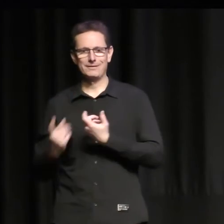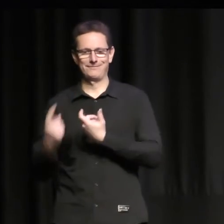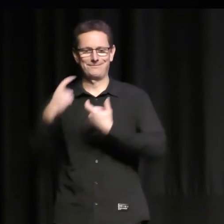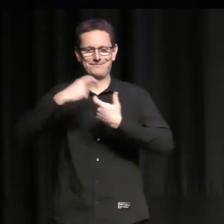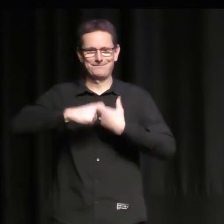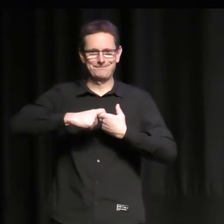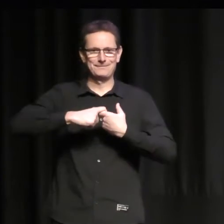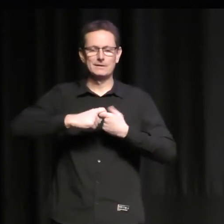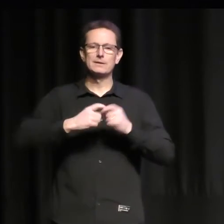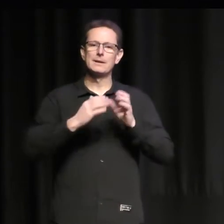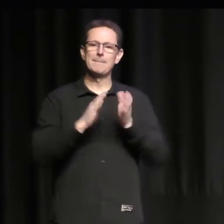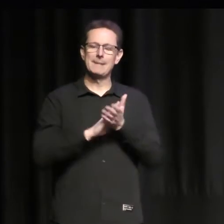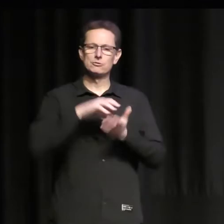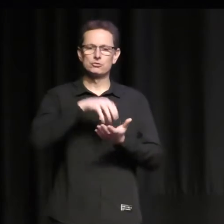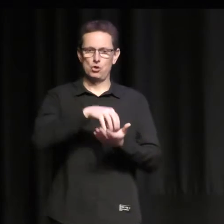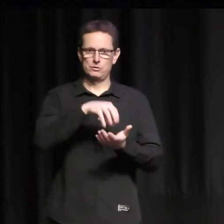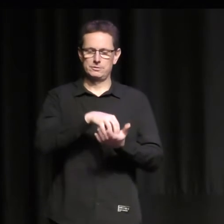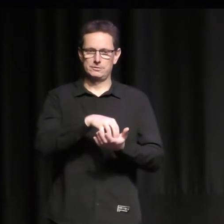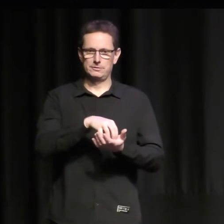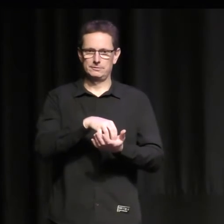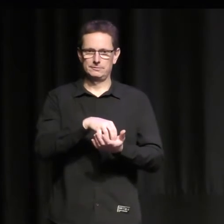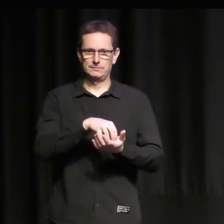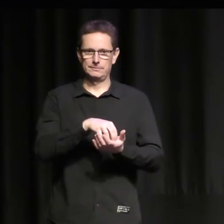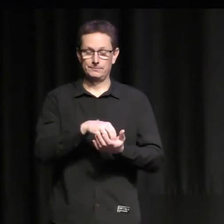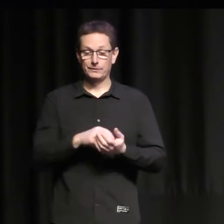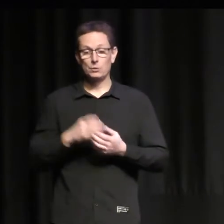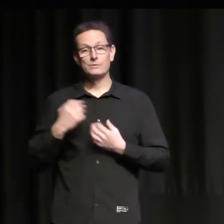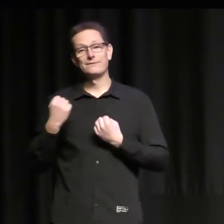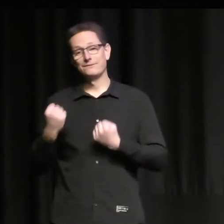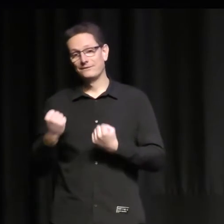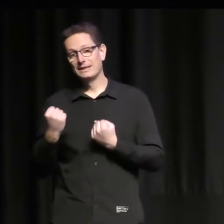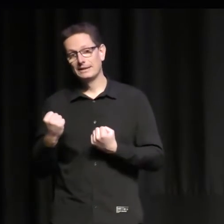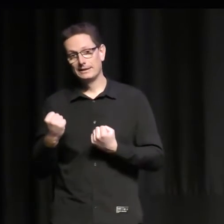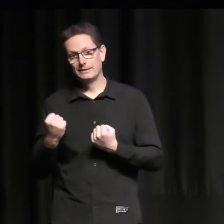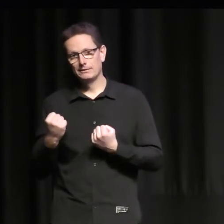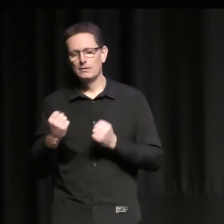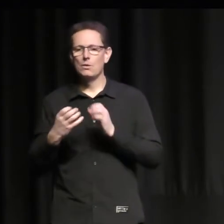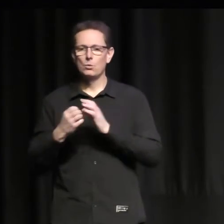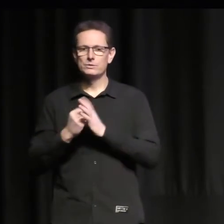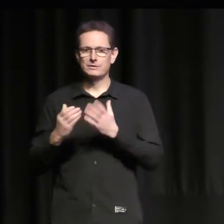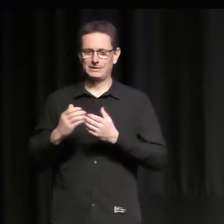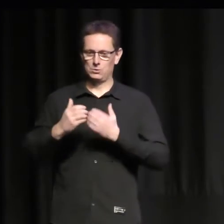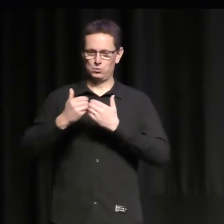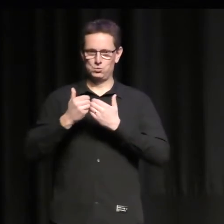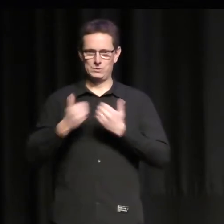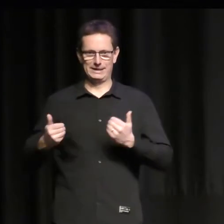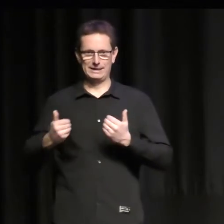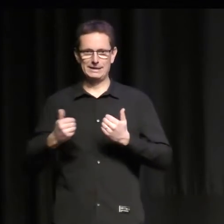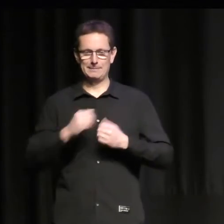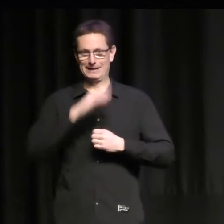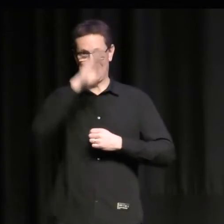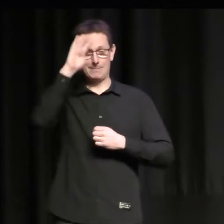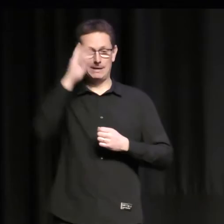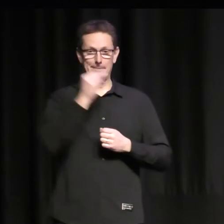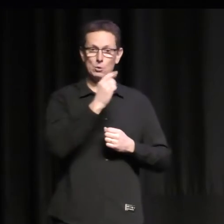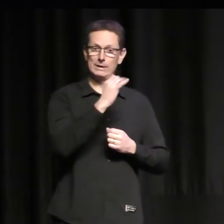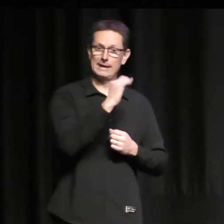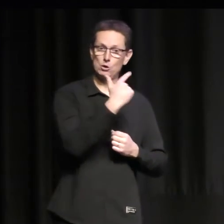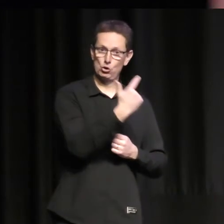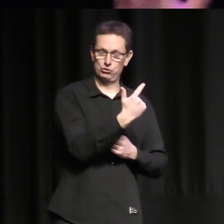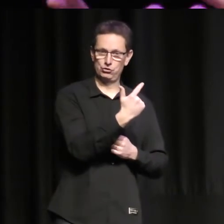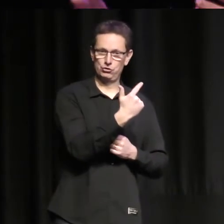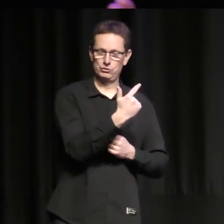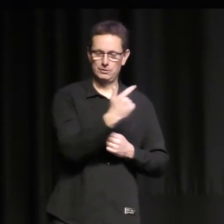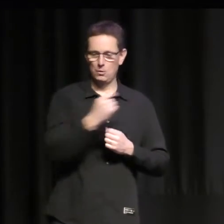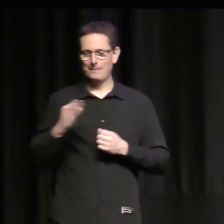state. And it is most important, this, because the difference between the old proletariat